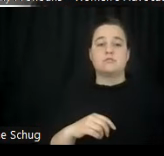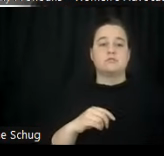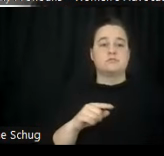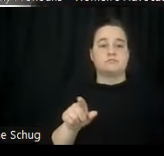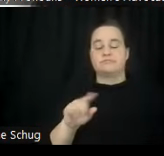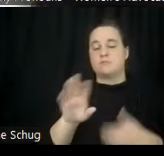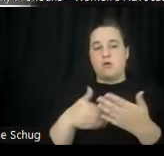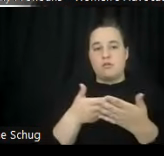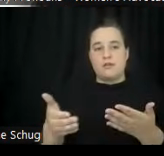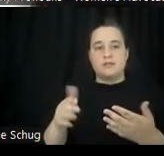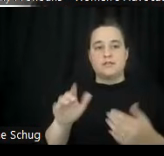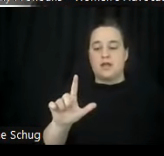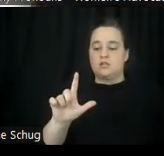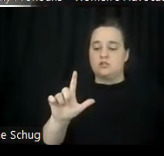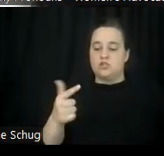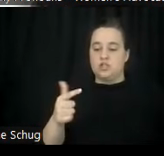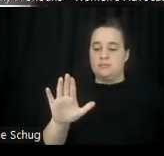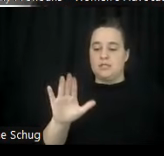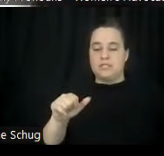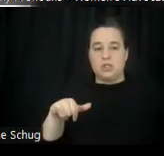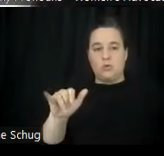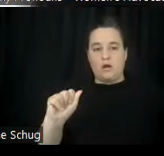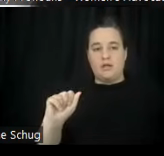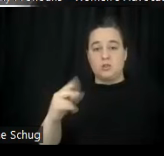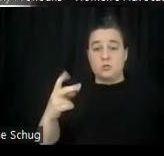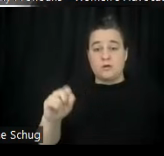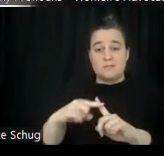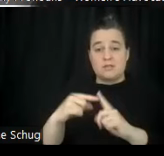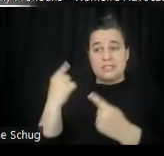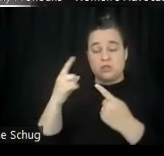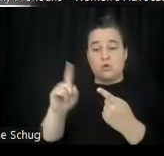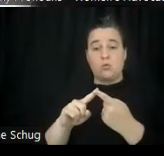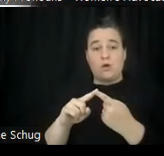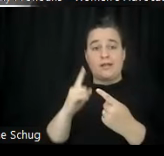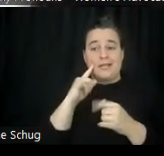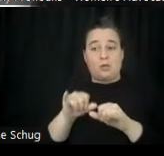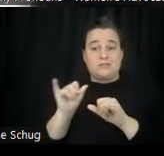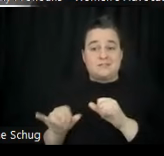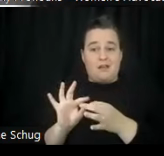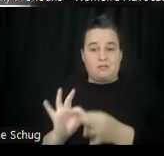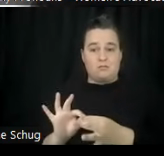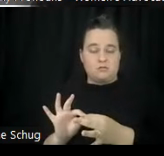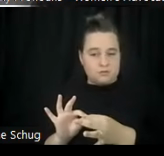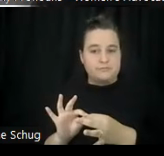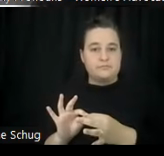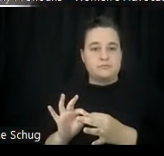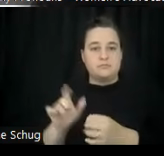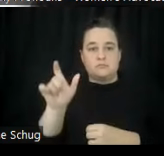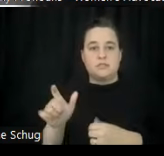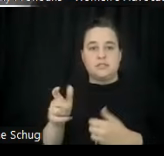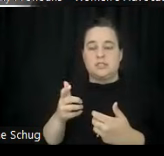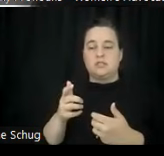an LGBTQIA2+ survivor may consider when they're thinking about remaining in an abusive relationship and not attempting